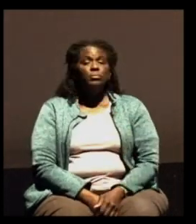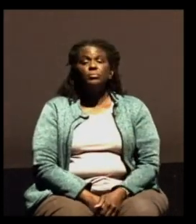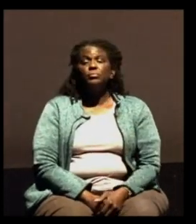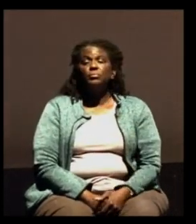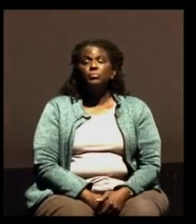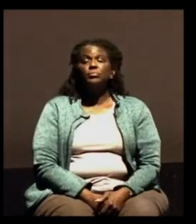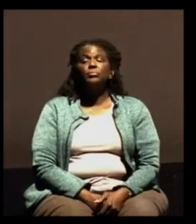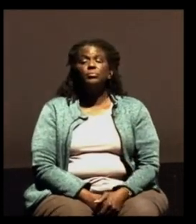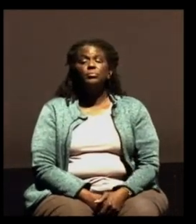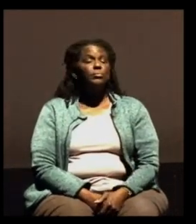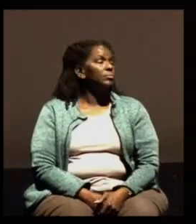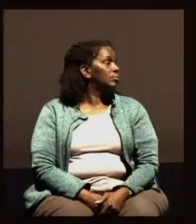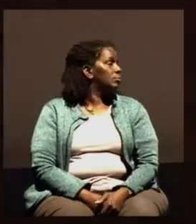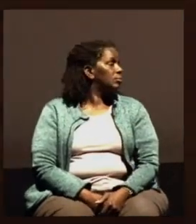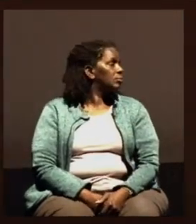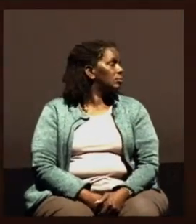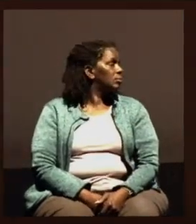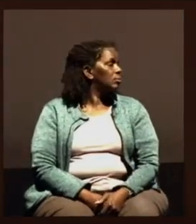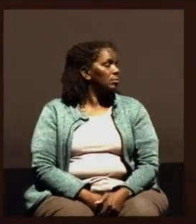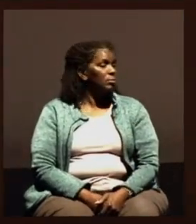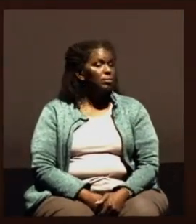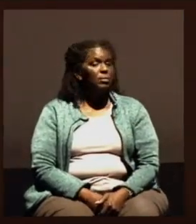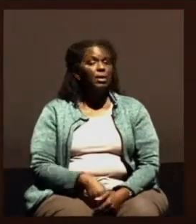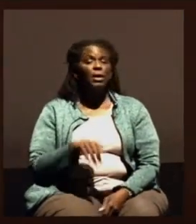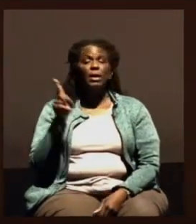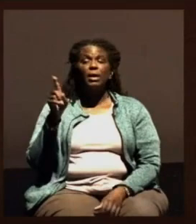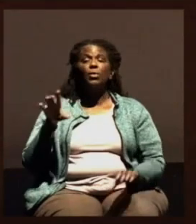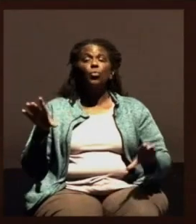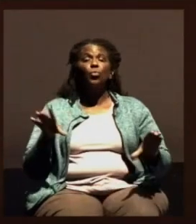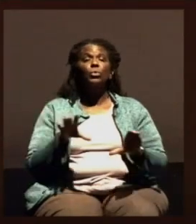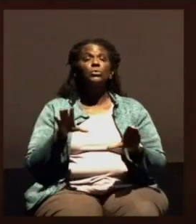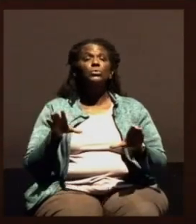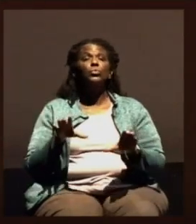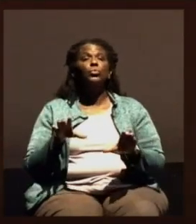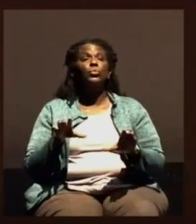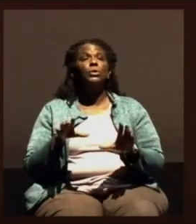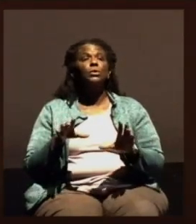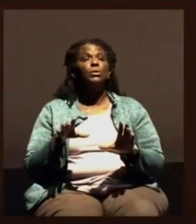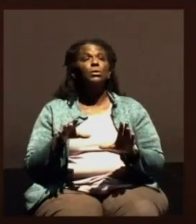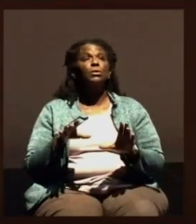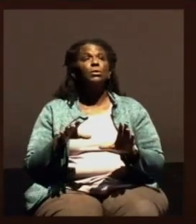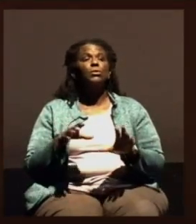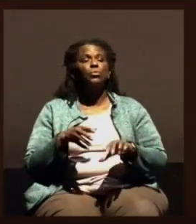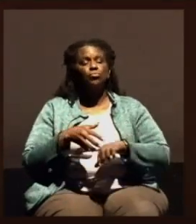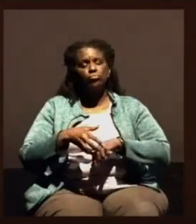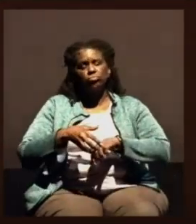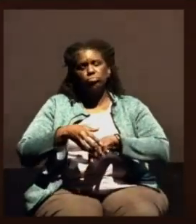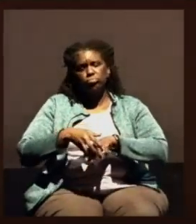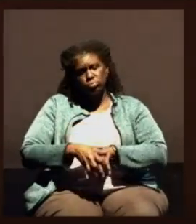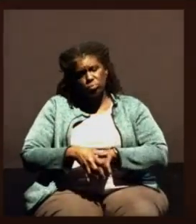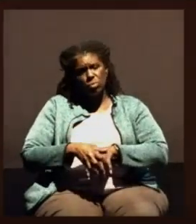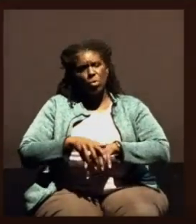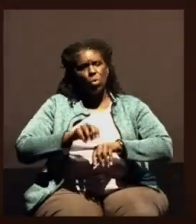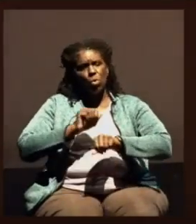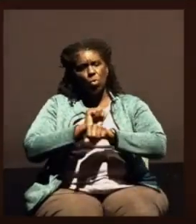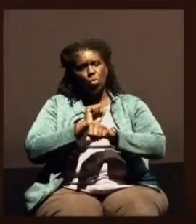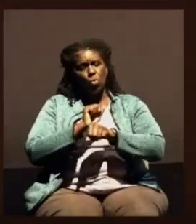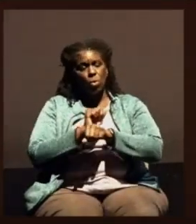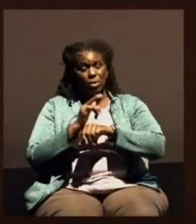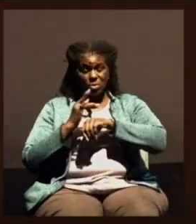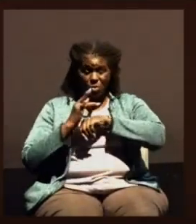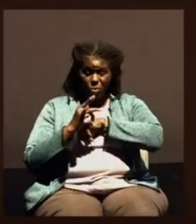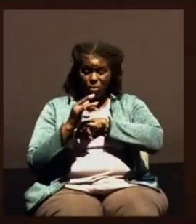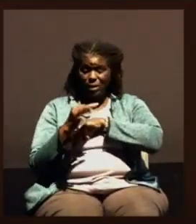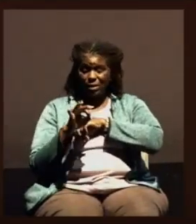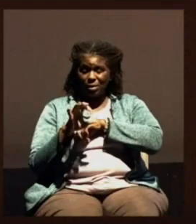And what was more cool was that he was doing some really groundbreaking work in England in the early 1900s,